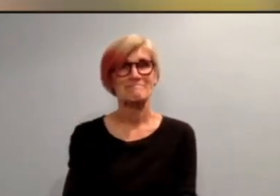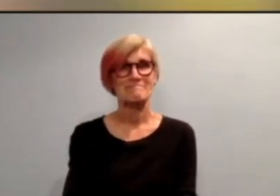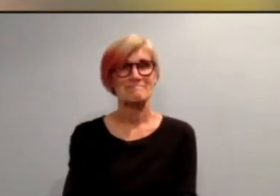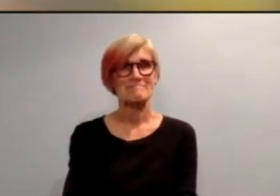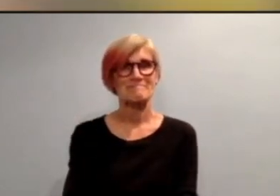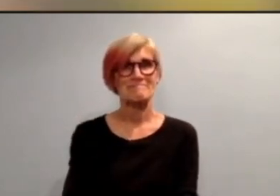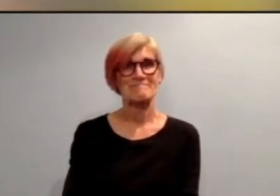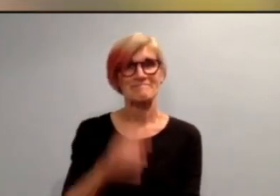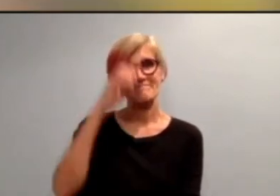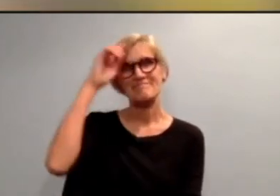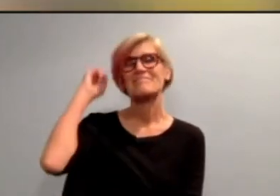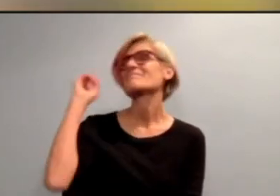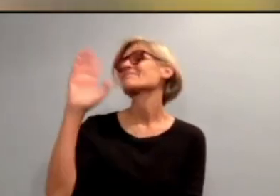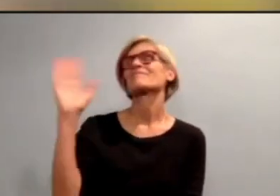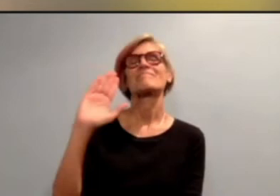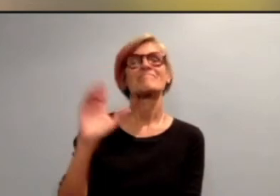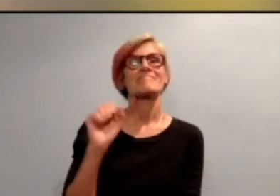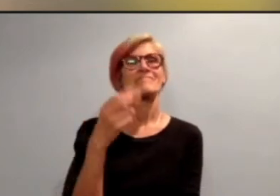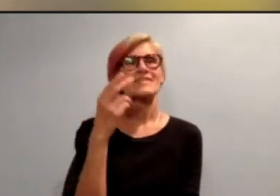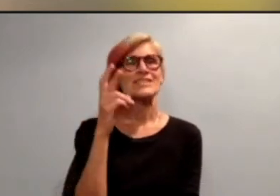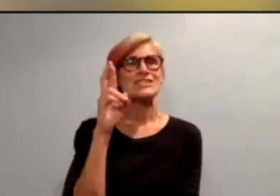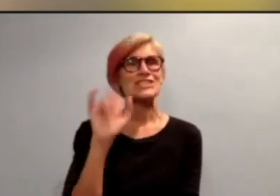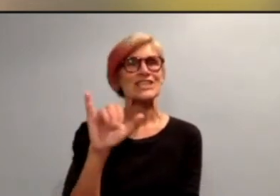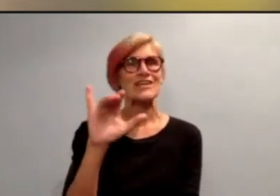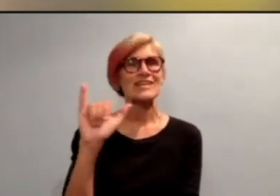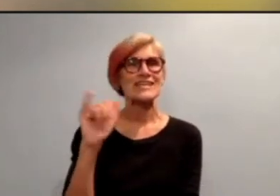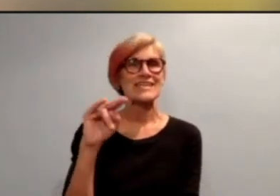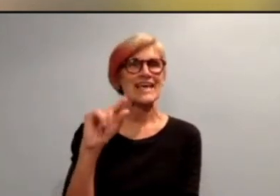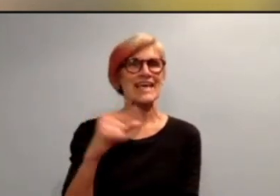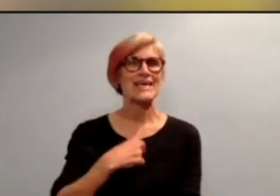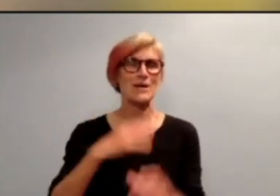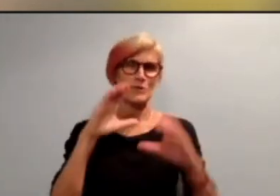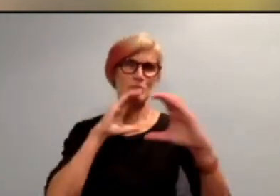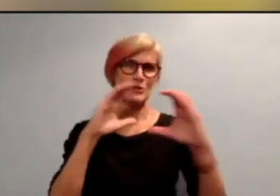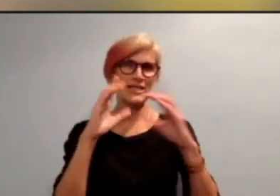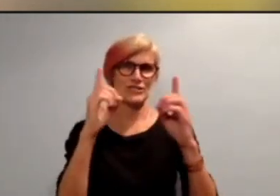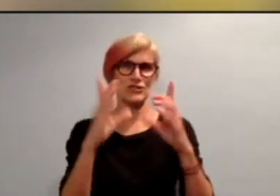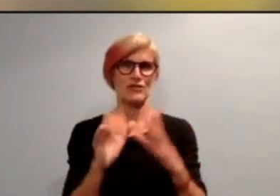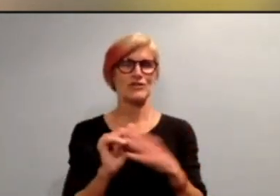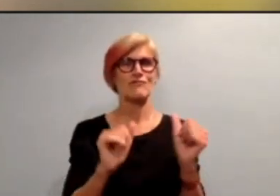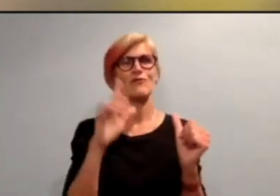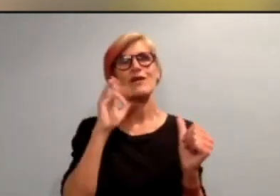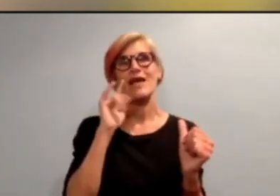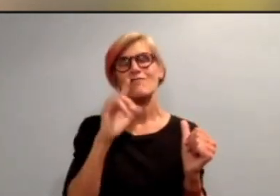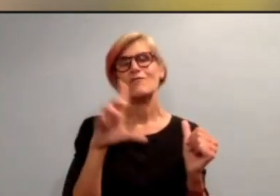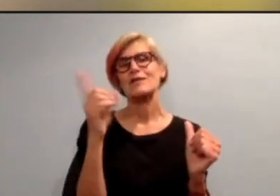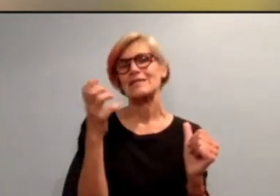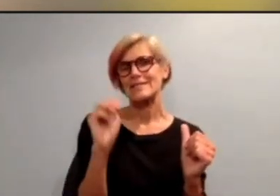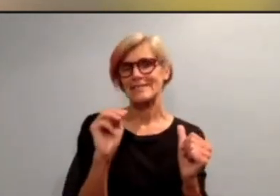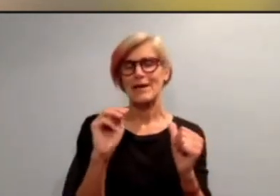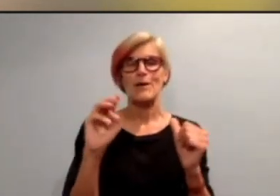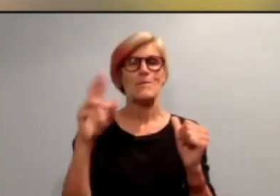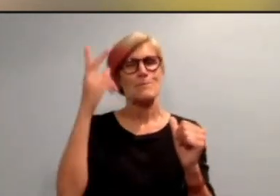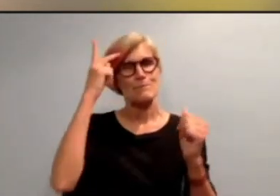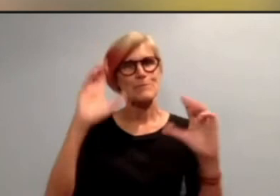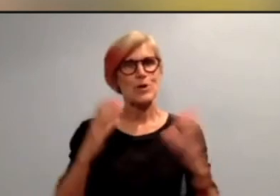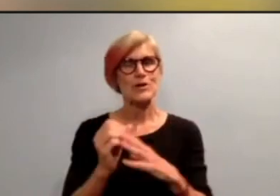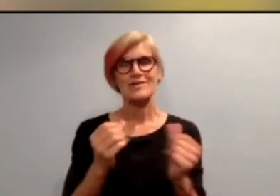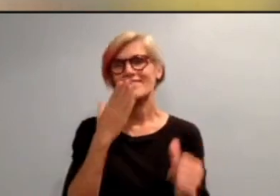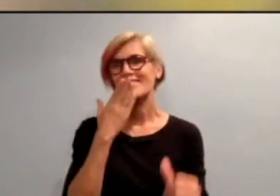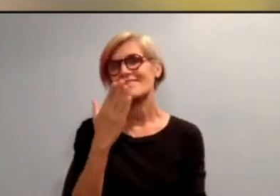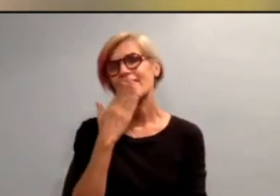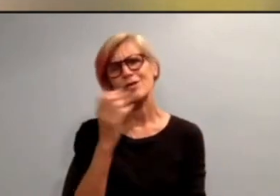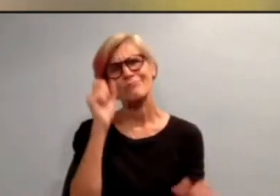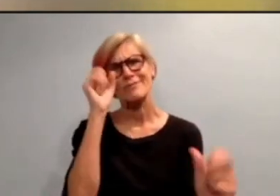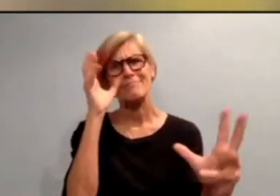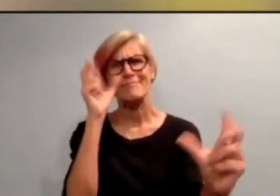Hi, everyone. I'm Sherry Yang. I'm the Communications Director for the California Democratic Party. I want to thank you, the amazing leaders